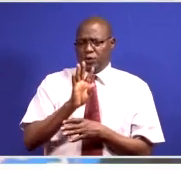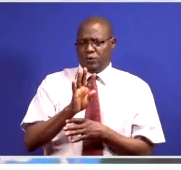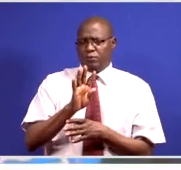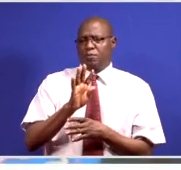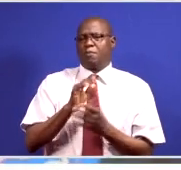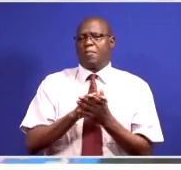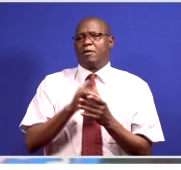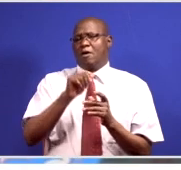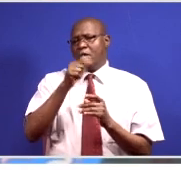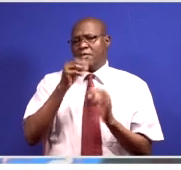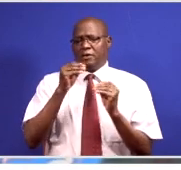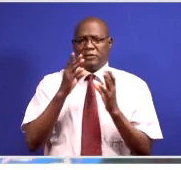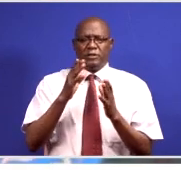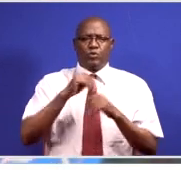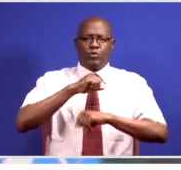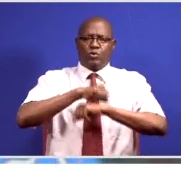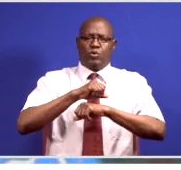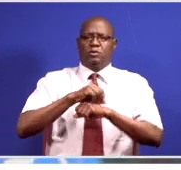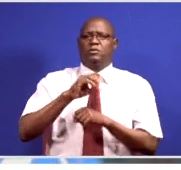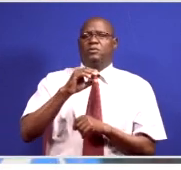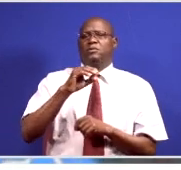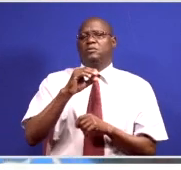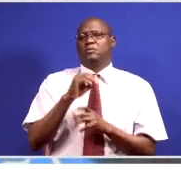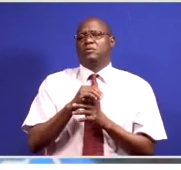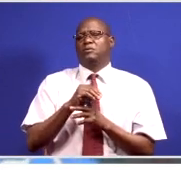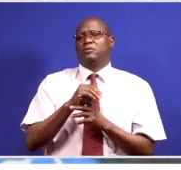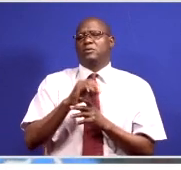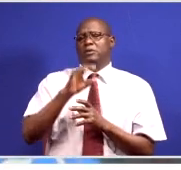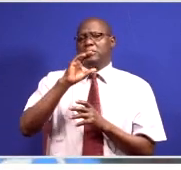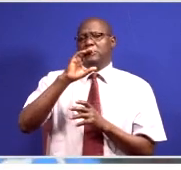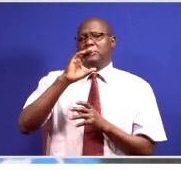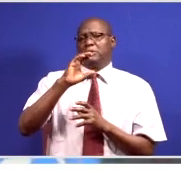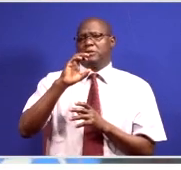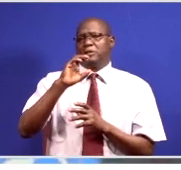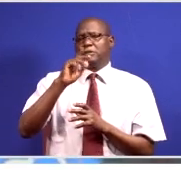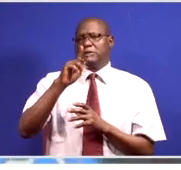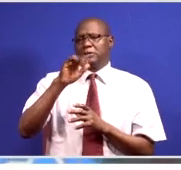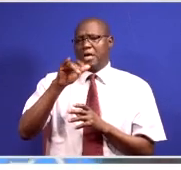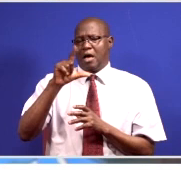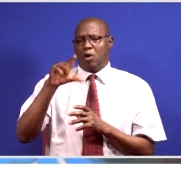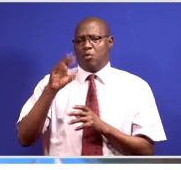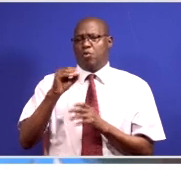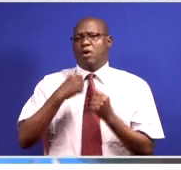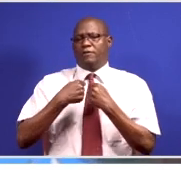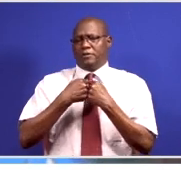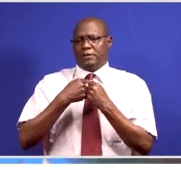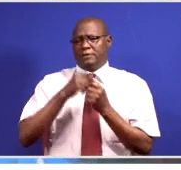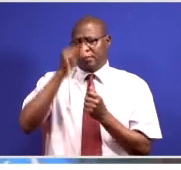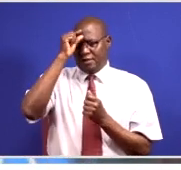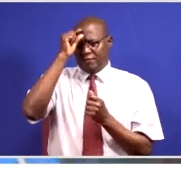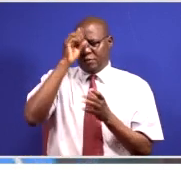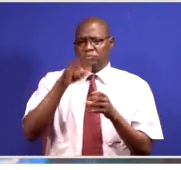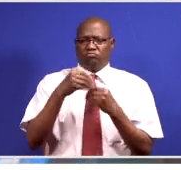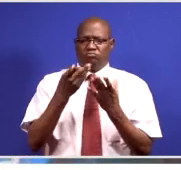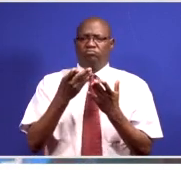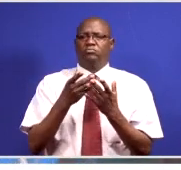teacher at the school, Phyllis Tacharo, who is the only county employed ECDE teacher, has challenged the government to provide the necessary support